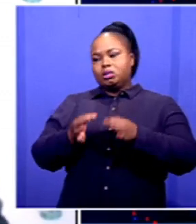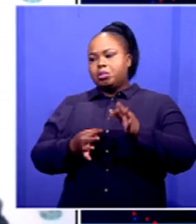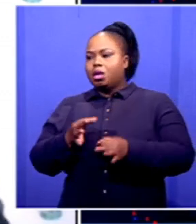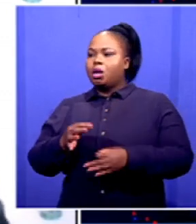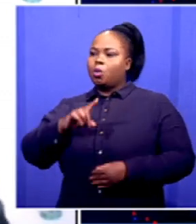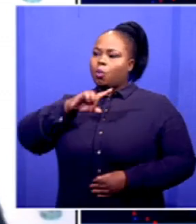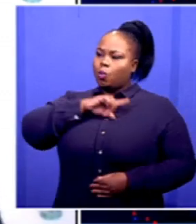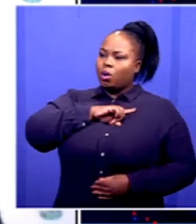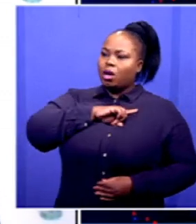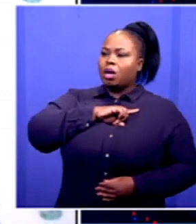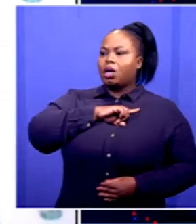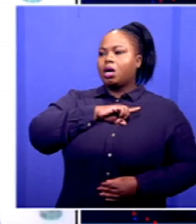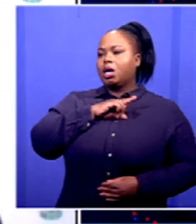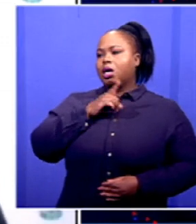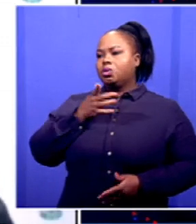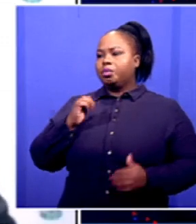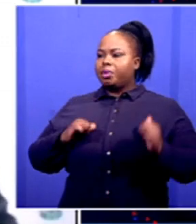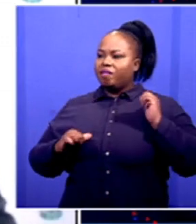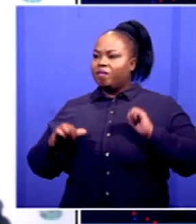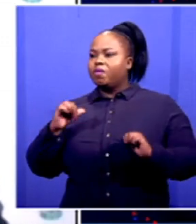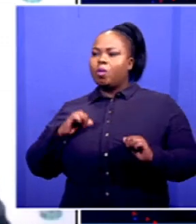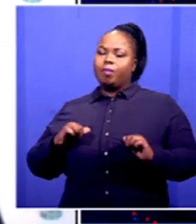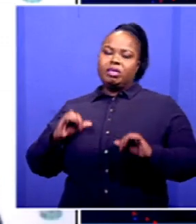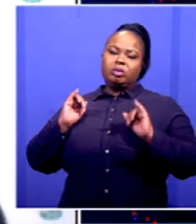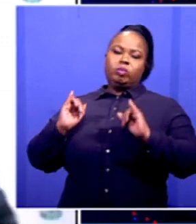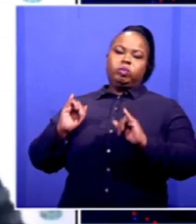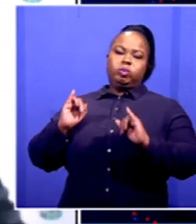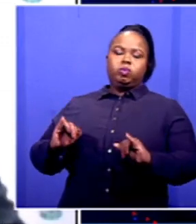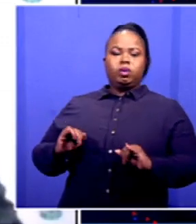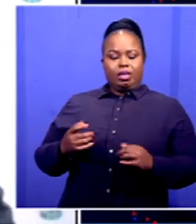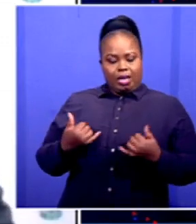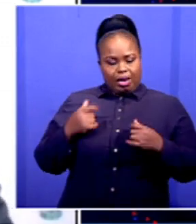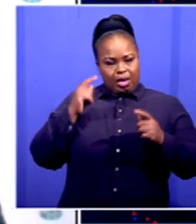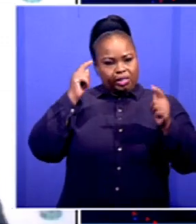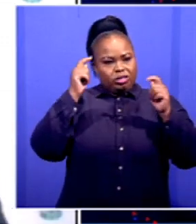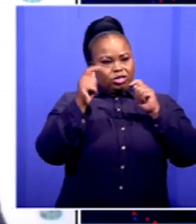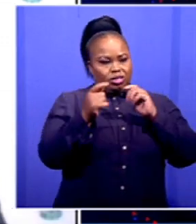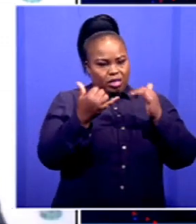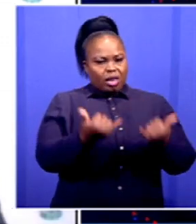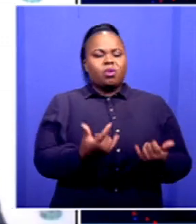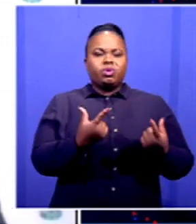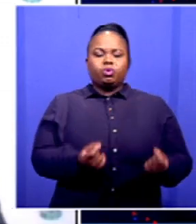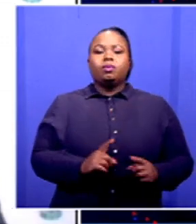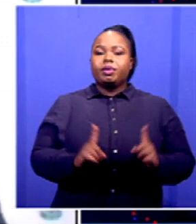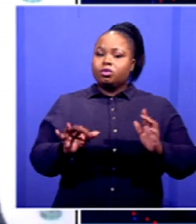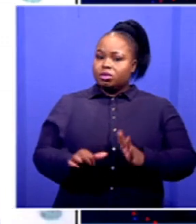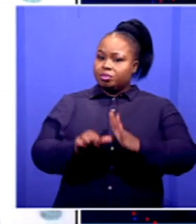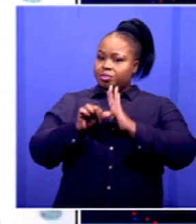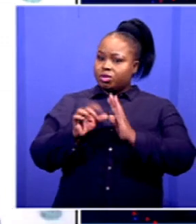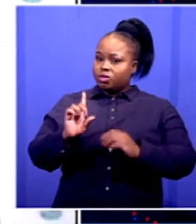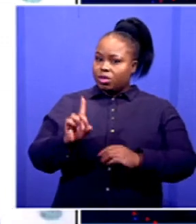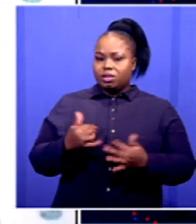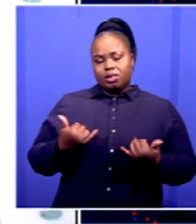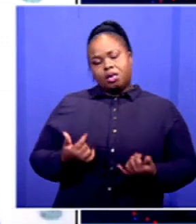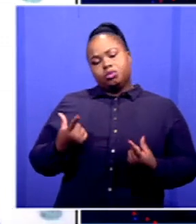it take this performance to do it. But what matters is that we are doing something about it now, Griselda.